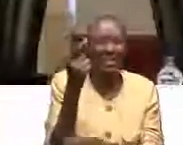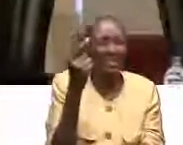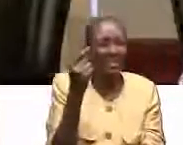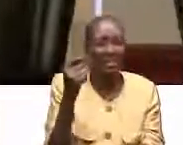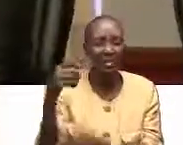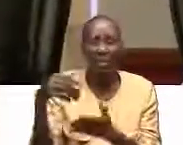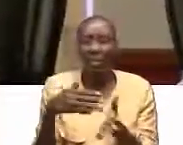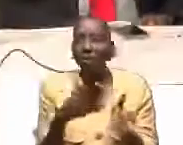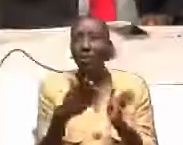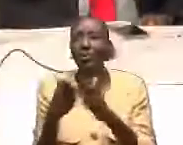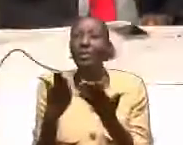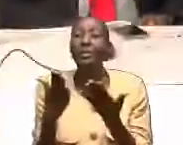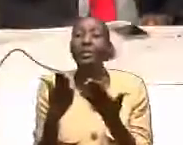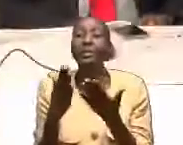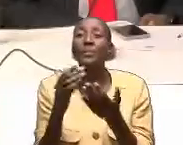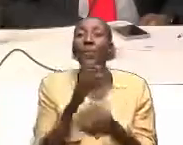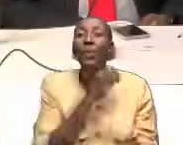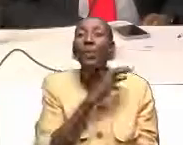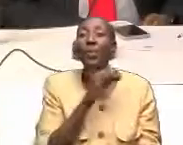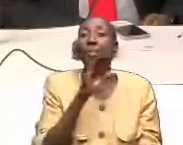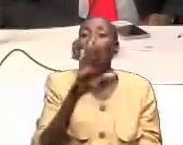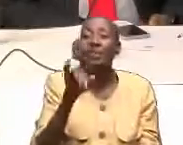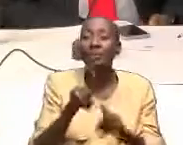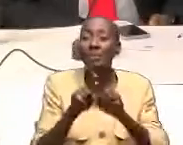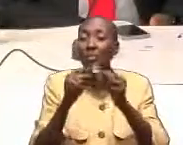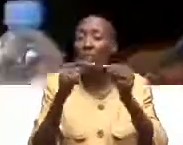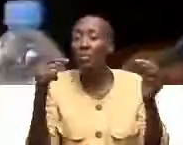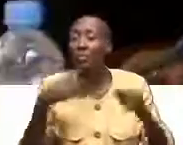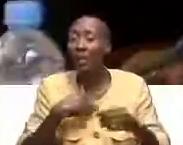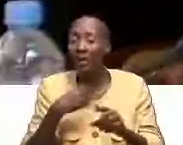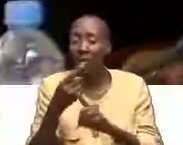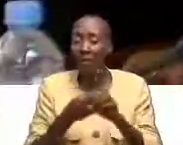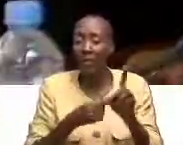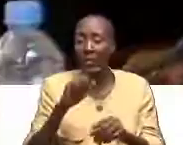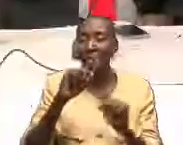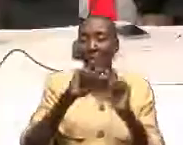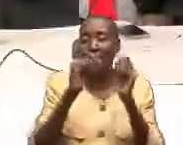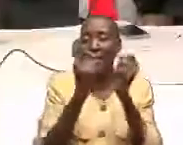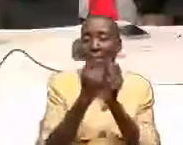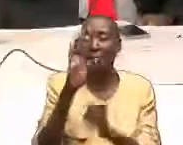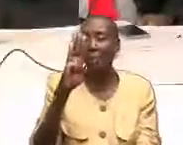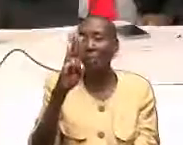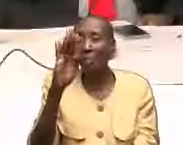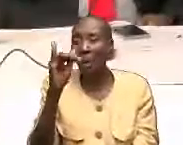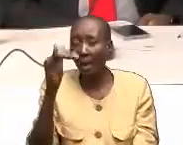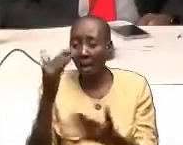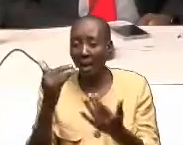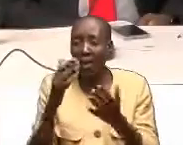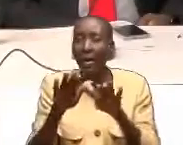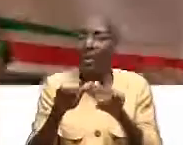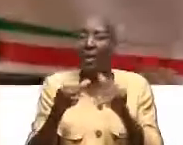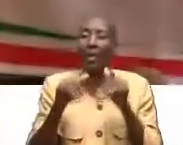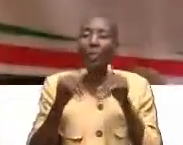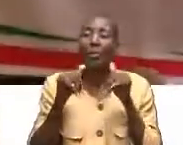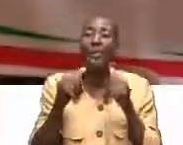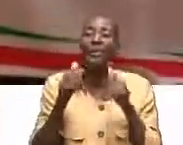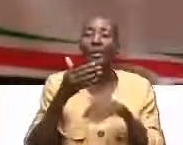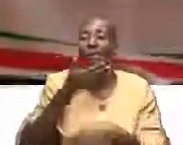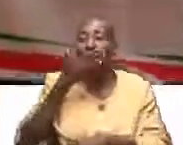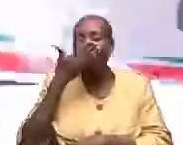chao kilionekana kupata pingamizi kutoka kwa jopo kazi hilo, sasa wakingoja majibu hata baada ya kuwasilisha ripoti hiyo.